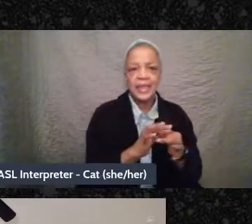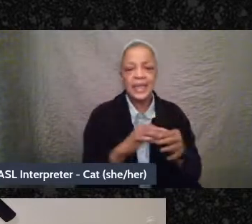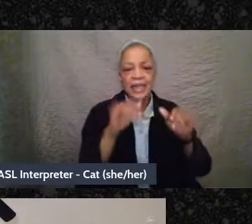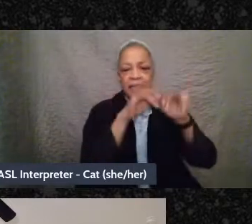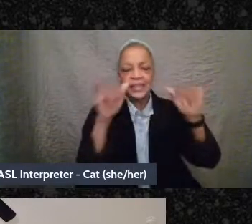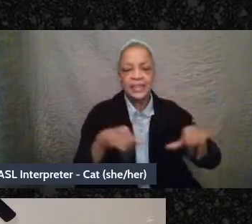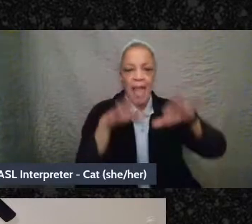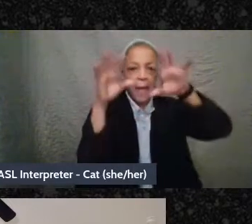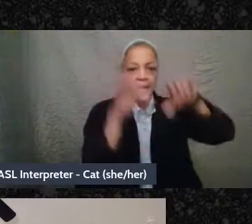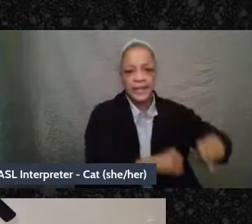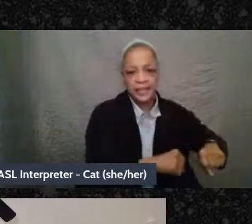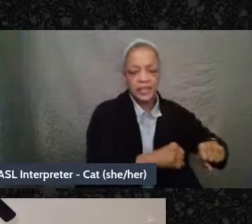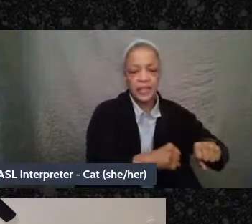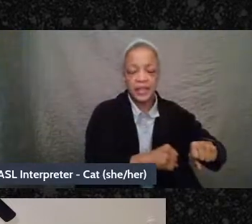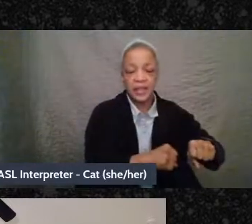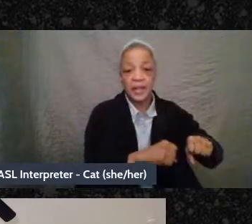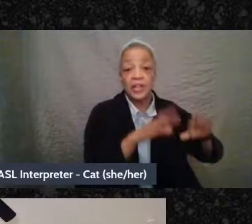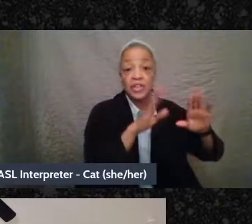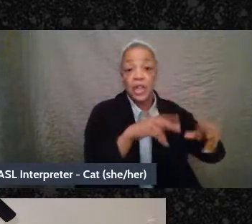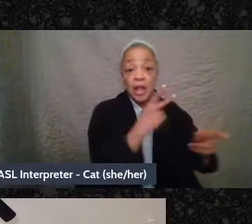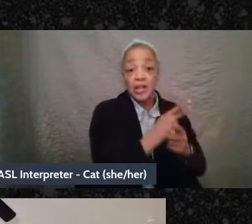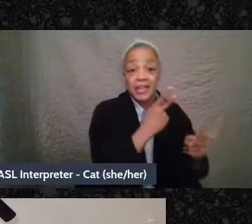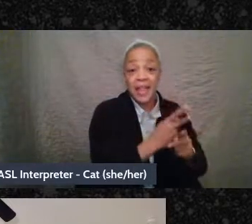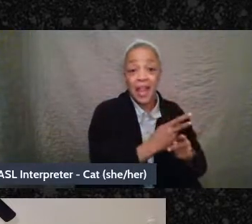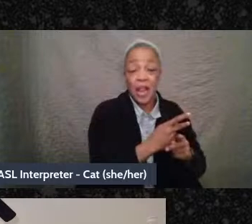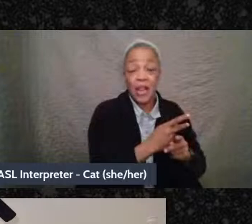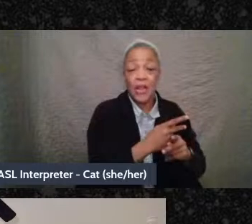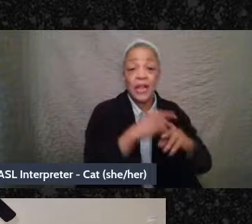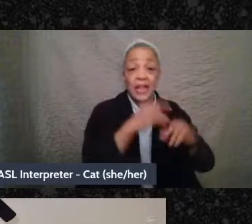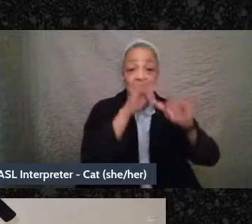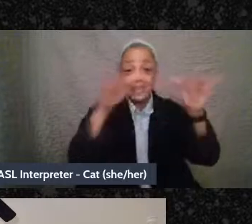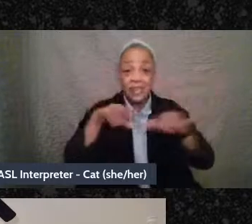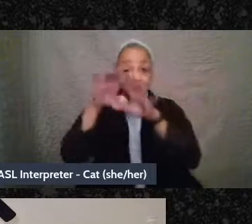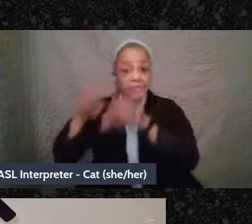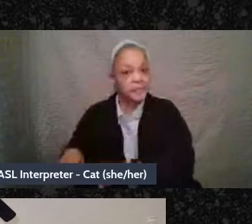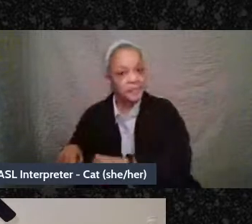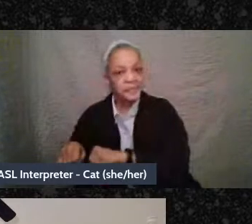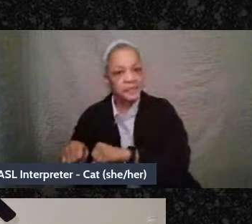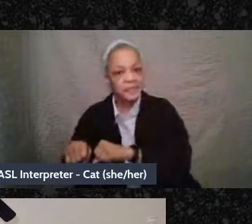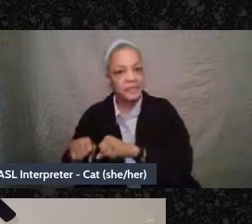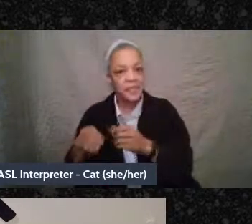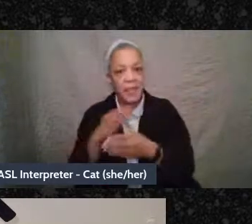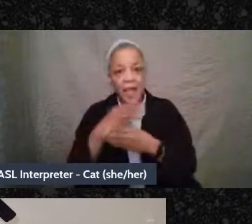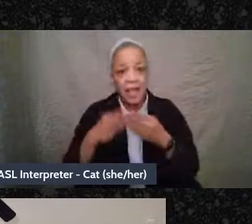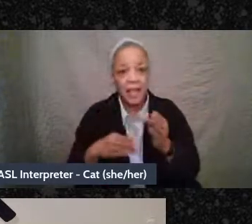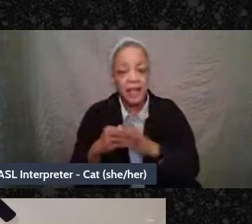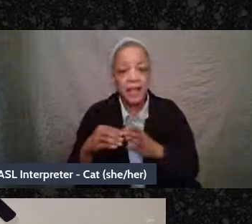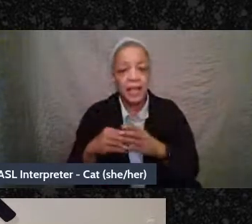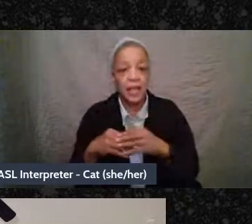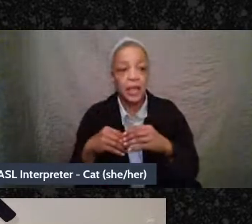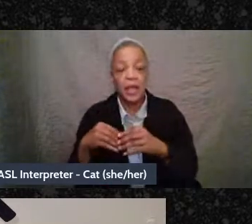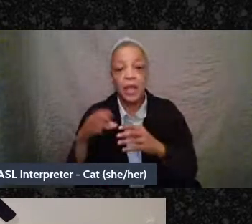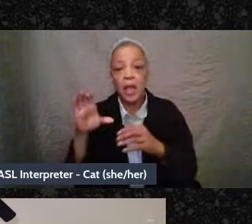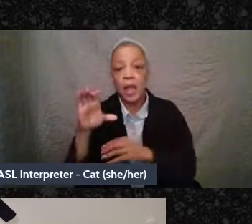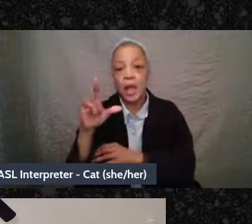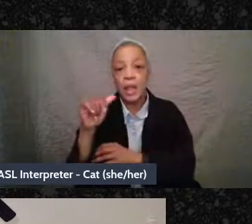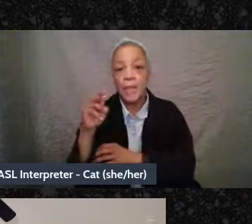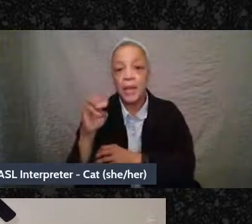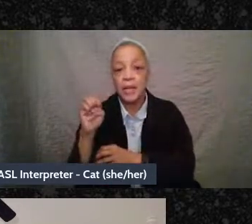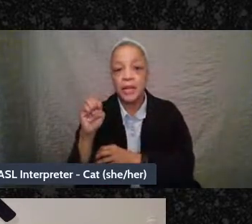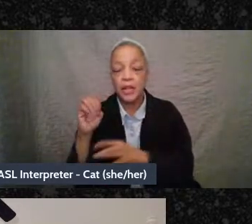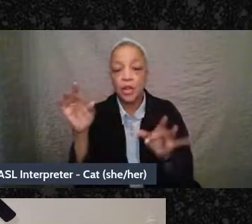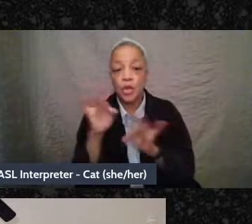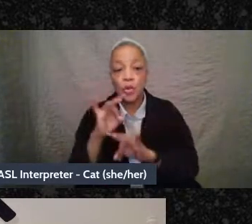Housing is, childcare is abolition and abolition is childcare. Ending climate crisis and injustice is abolition,